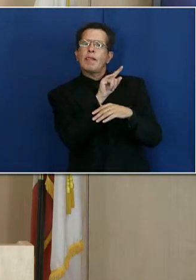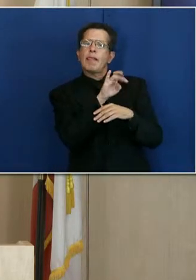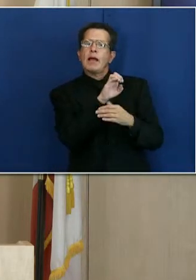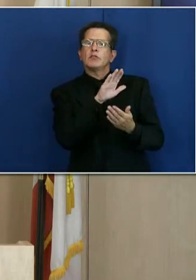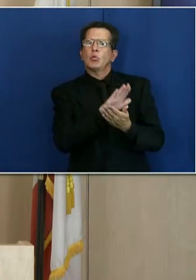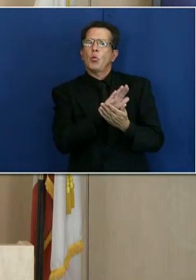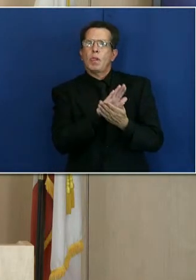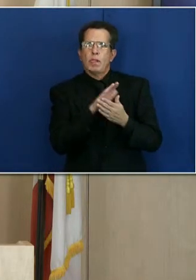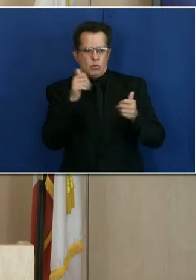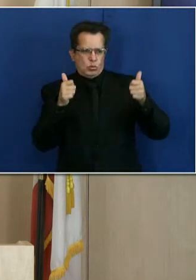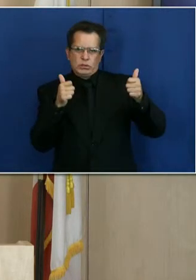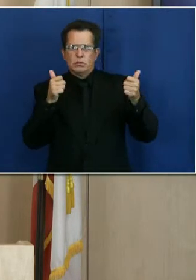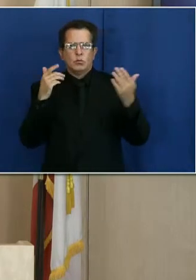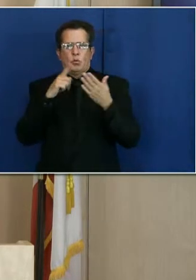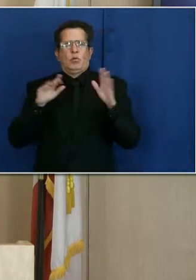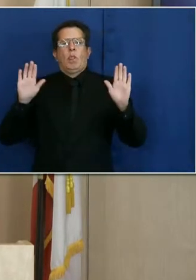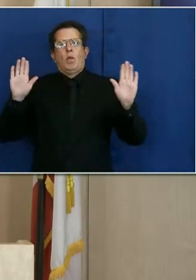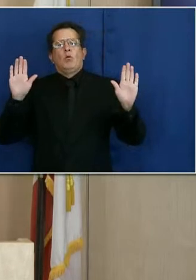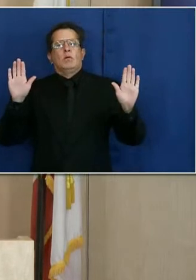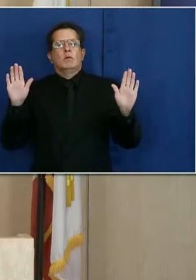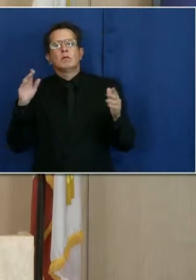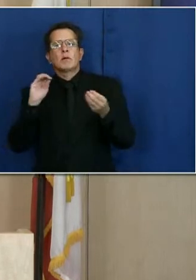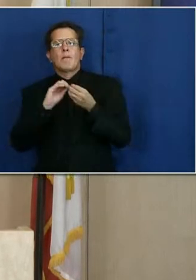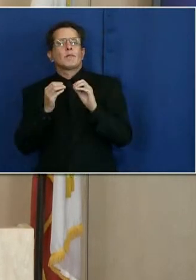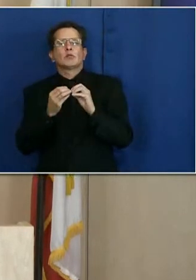going to respond to that question.